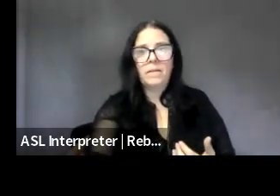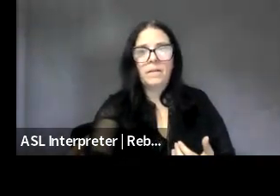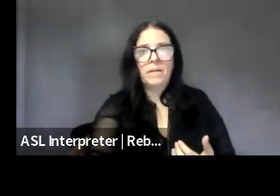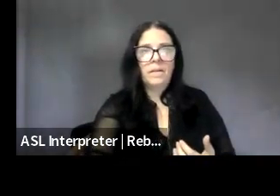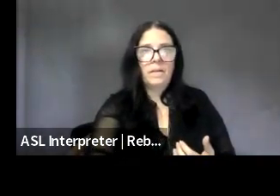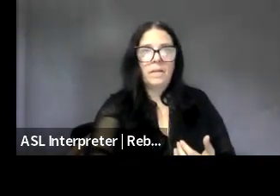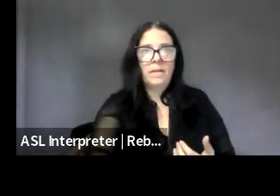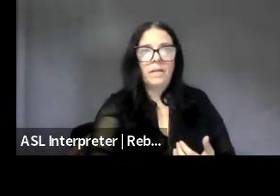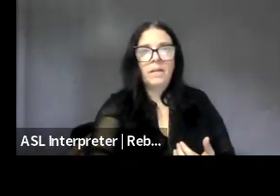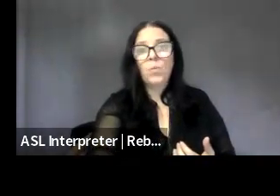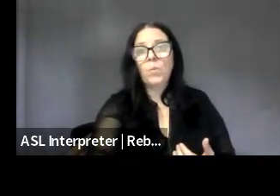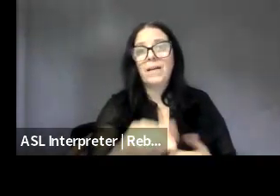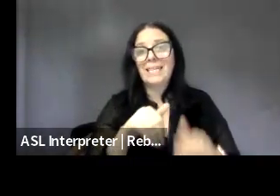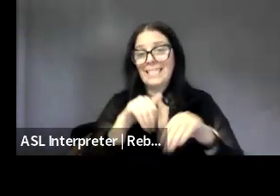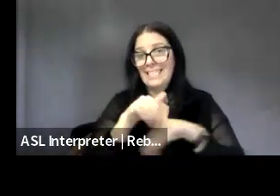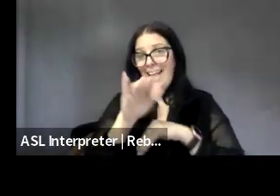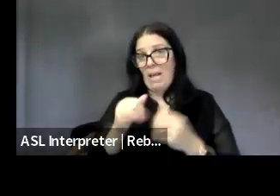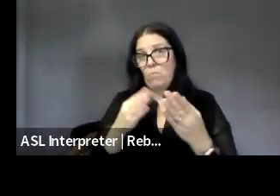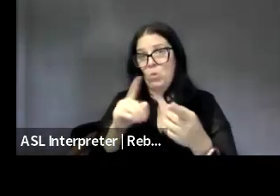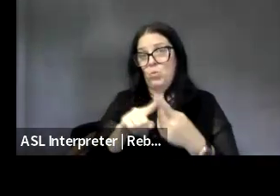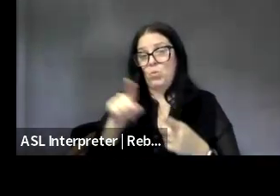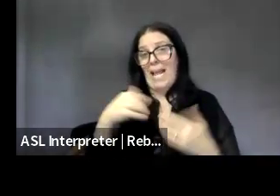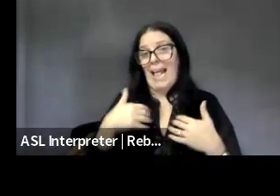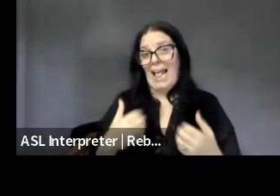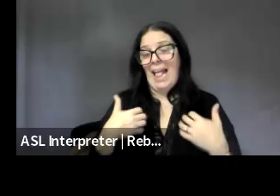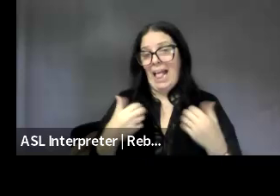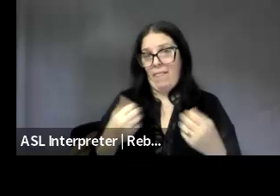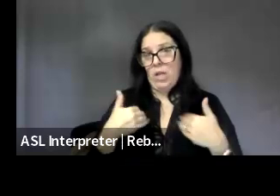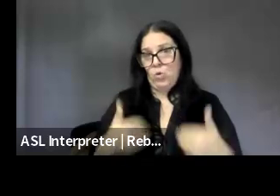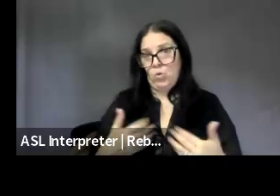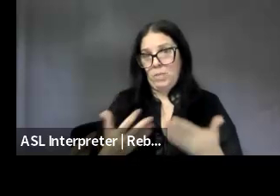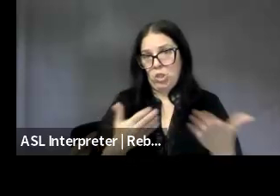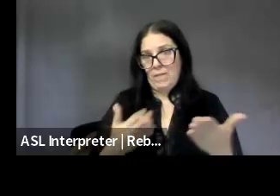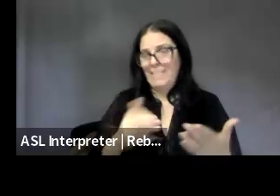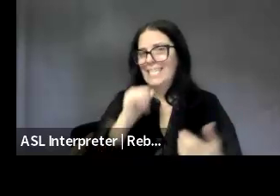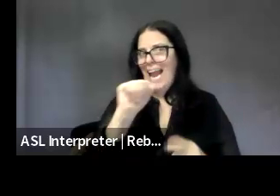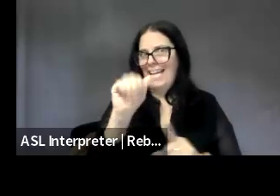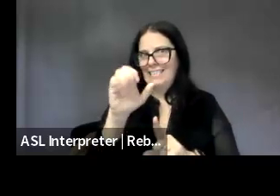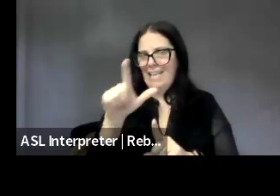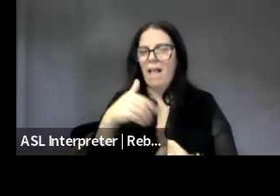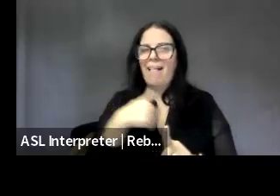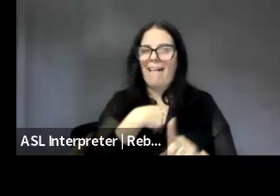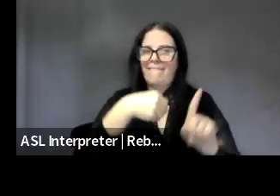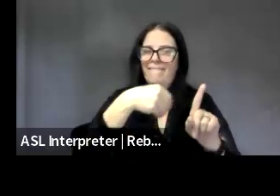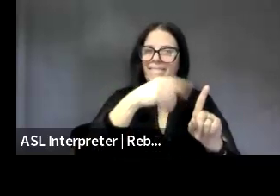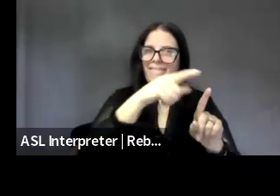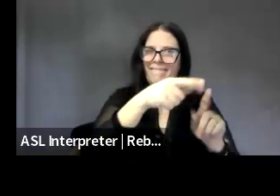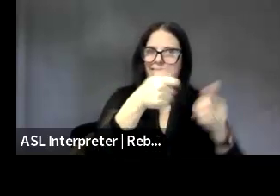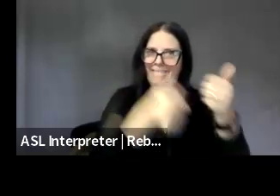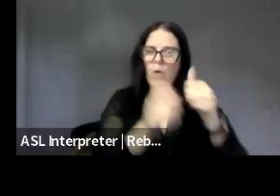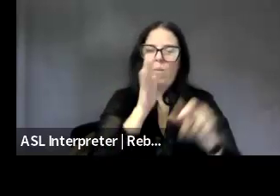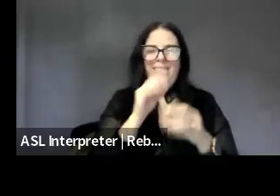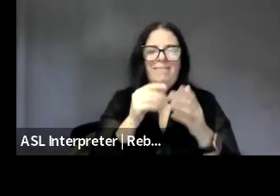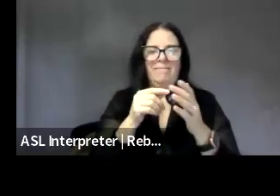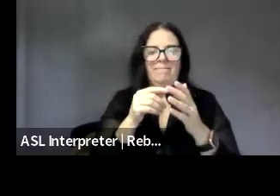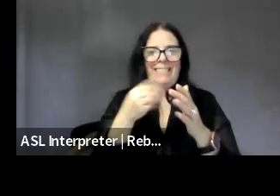to ACL, which is a subdivision of Health and Human Services. And I'll give you there is a link on where you send it in a minute,